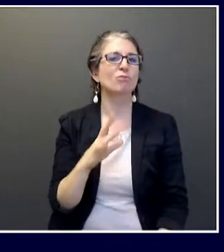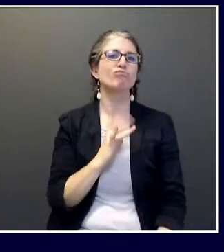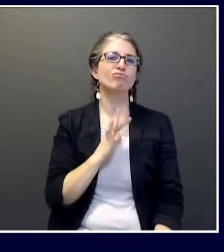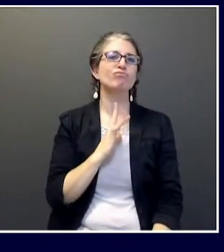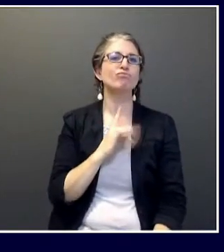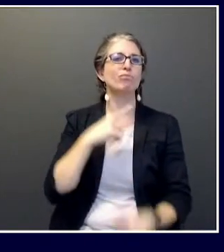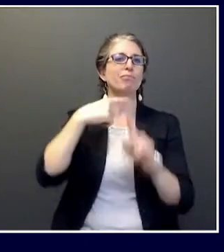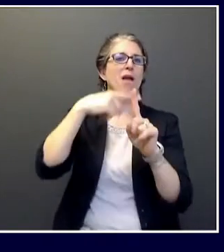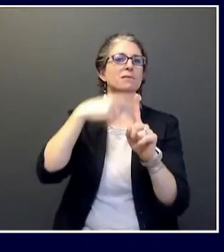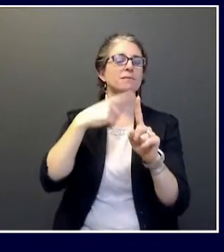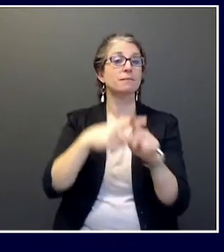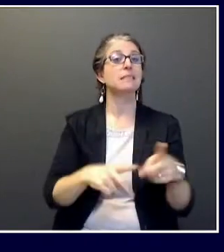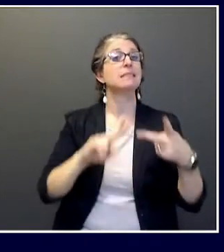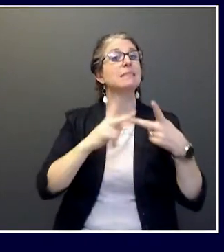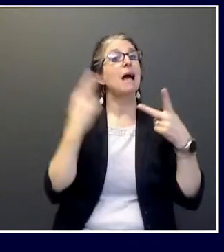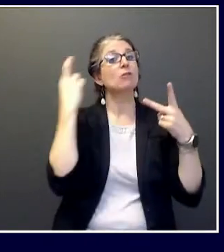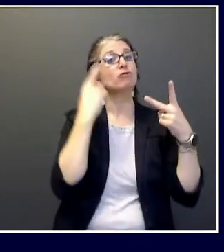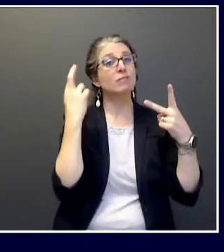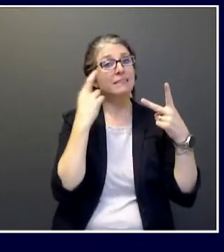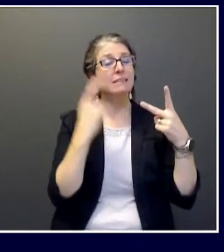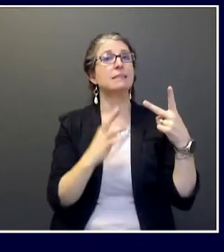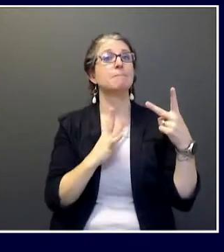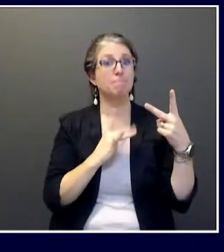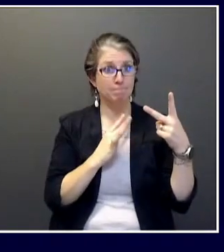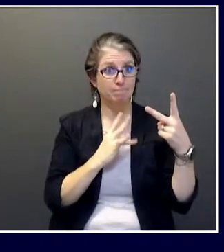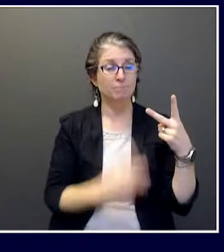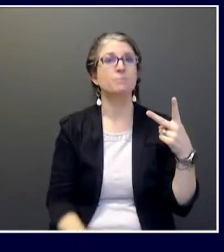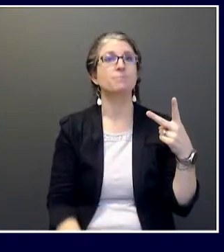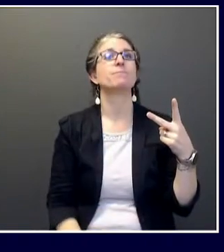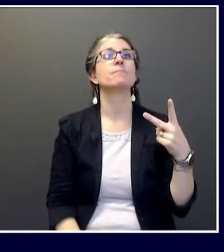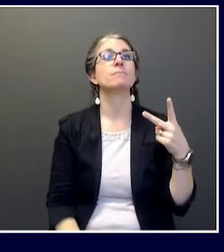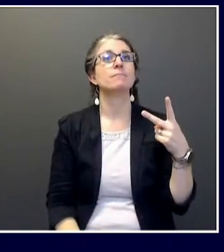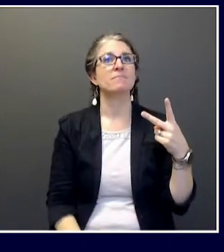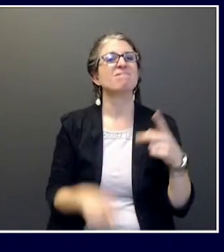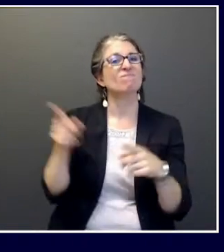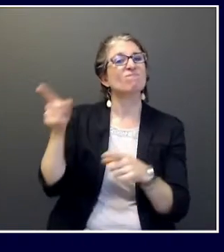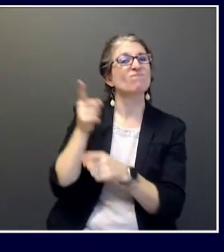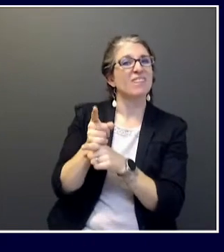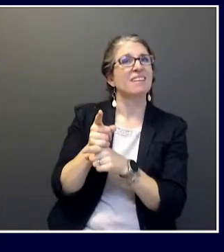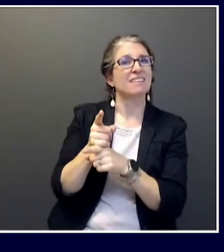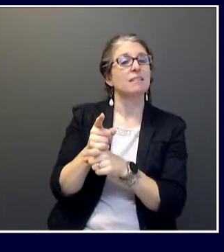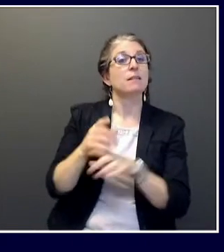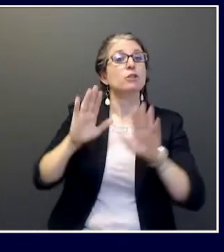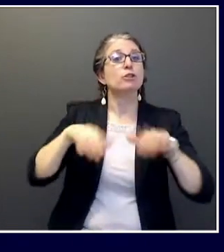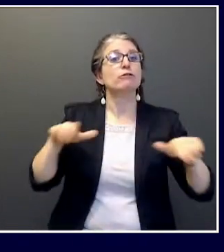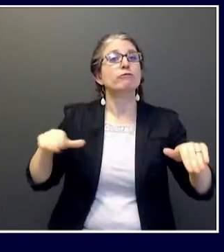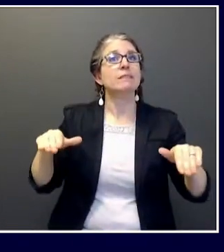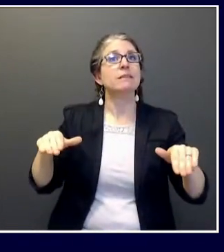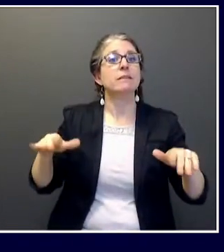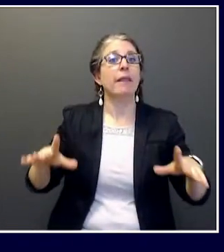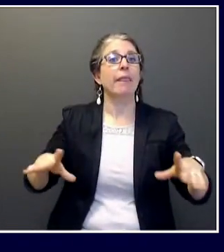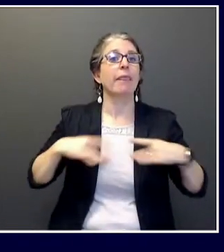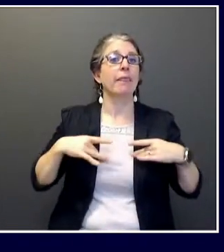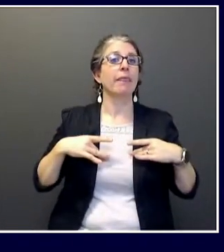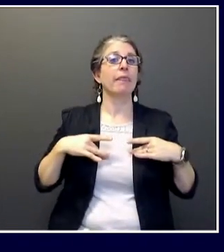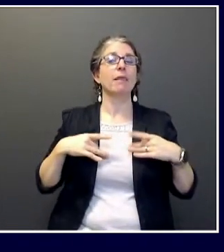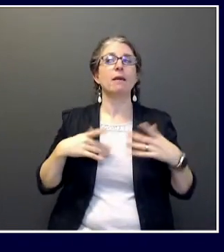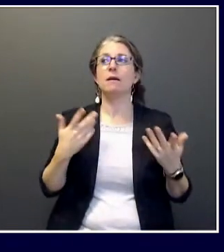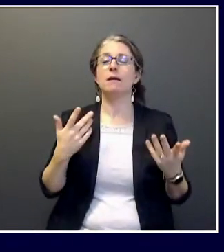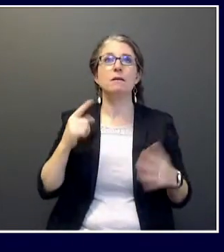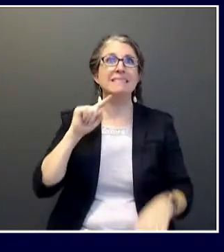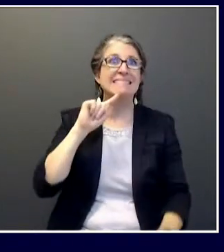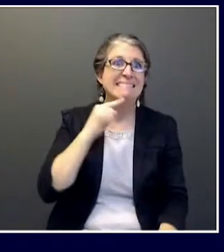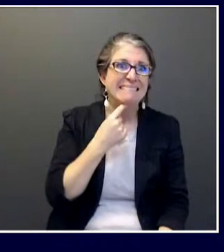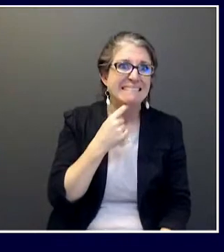Eric, thankfully, children are not as severely affected, but they can be carriers of the vaccine. And so as we get into the winter